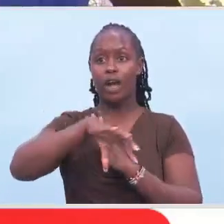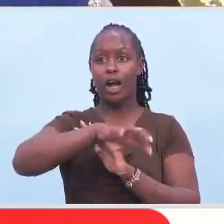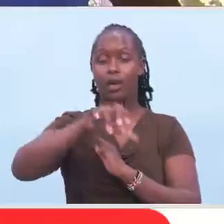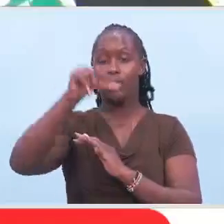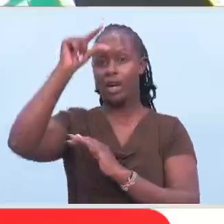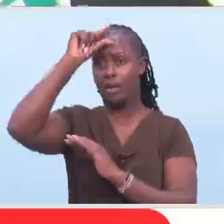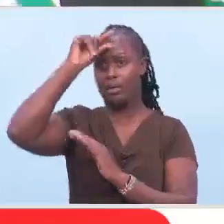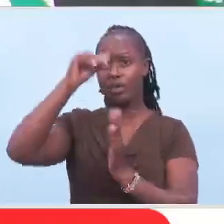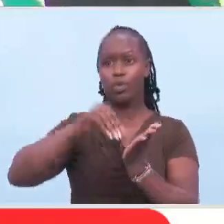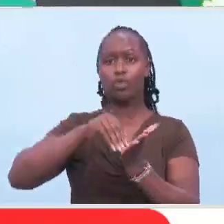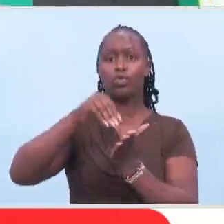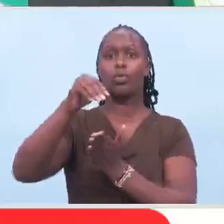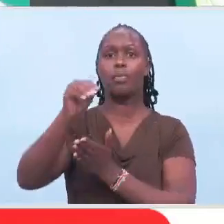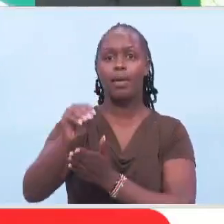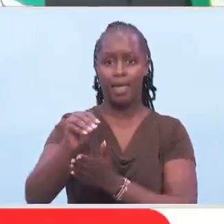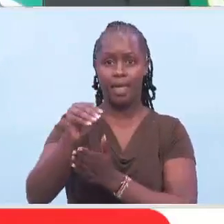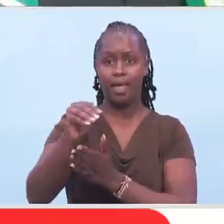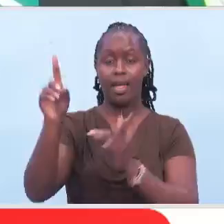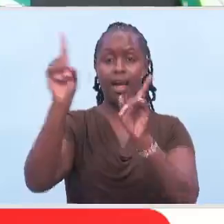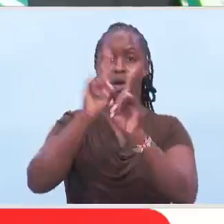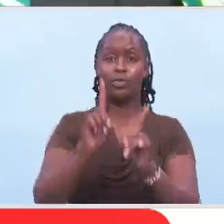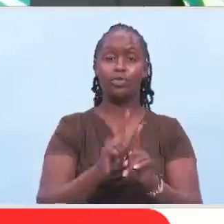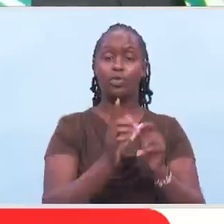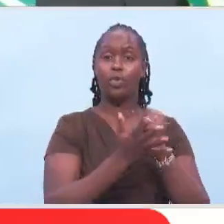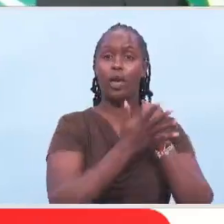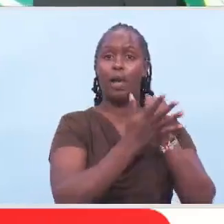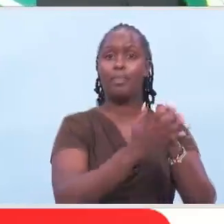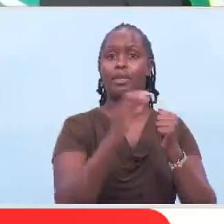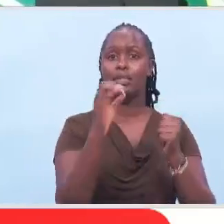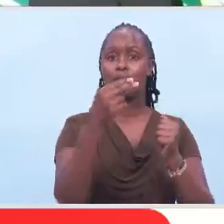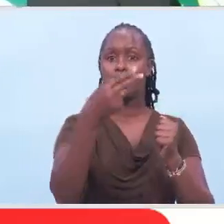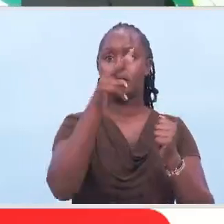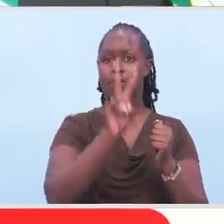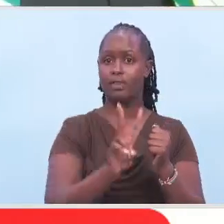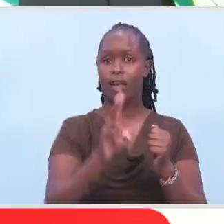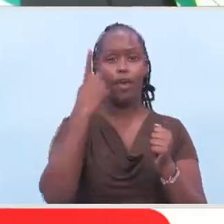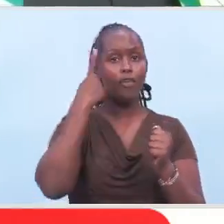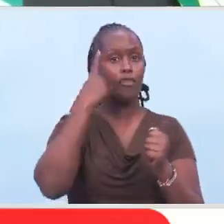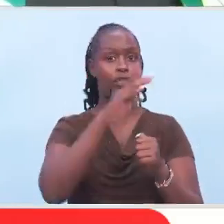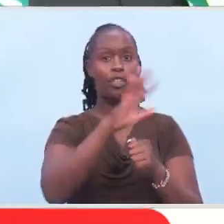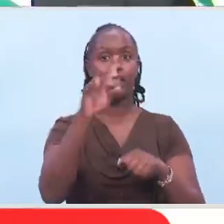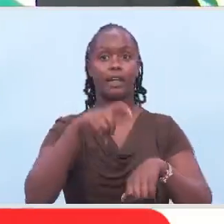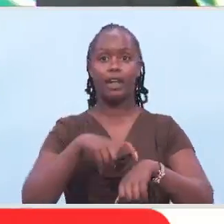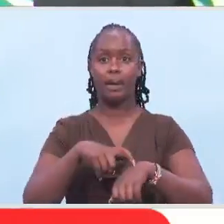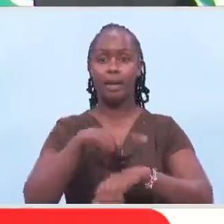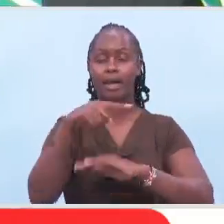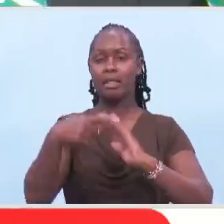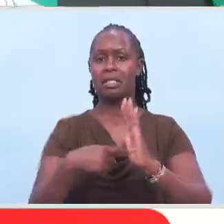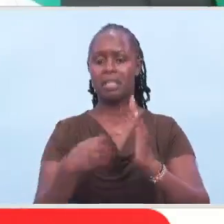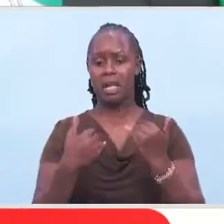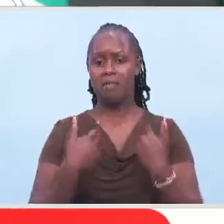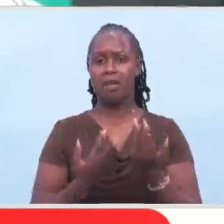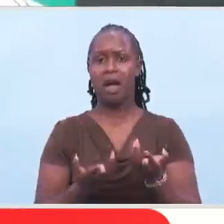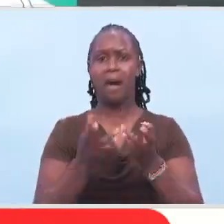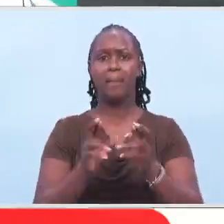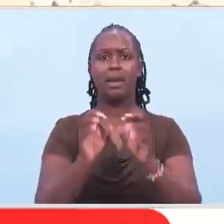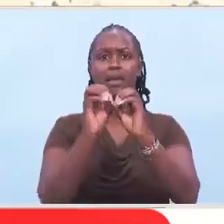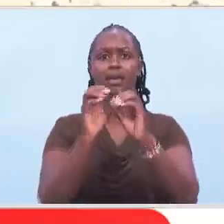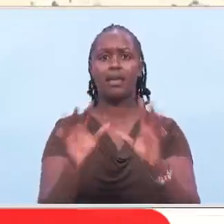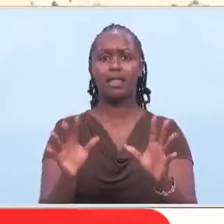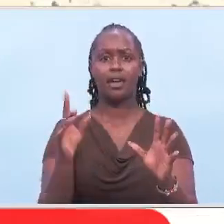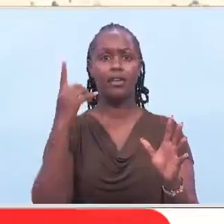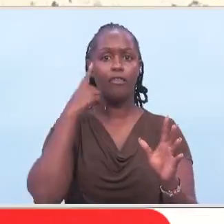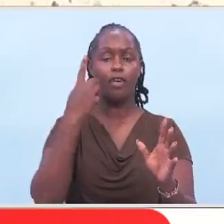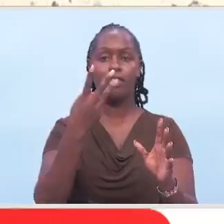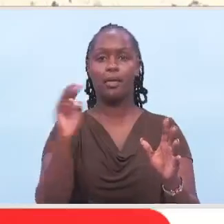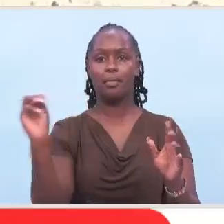pay stipends and compensate CHPs for their time, this has not been the case for him and his colleagues in Bondeni.